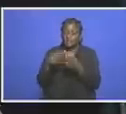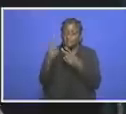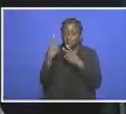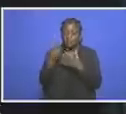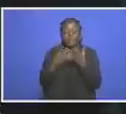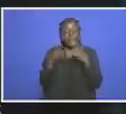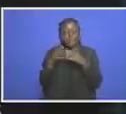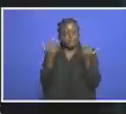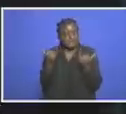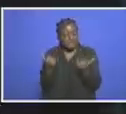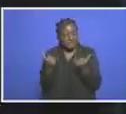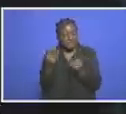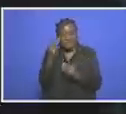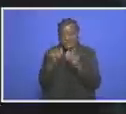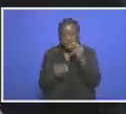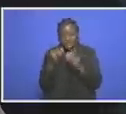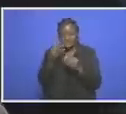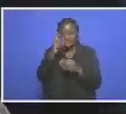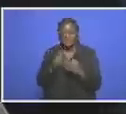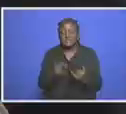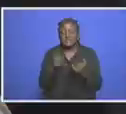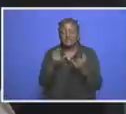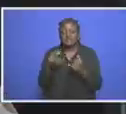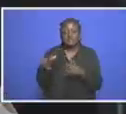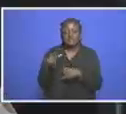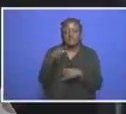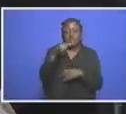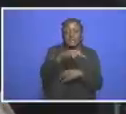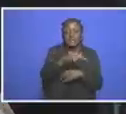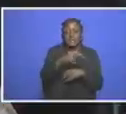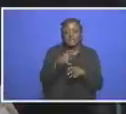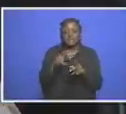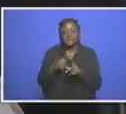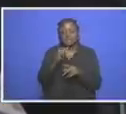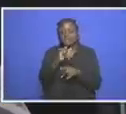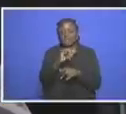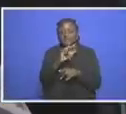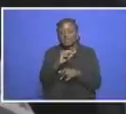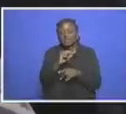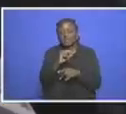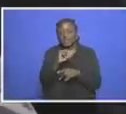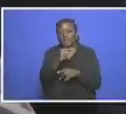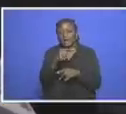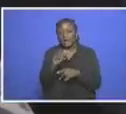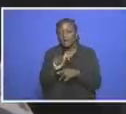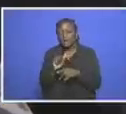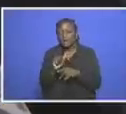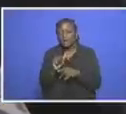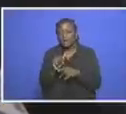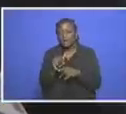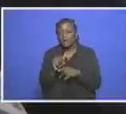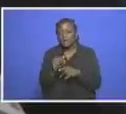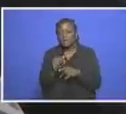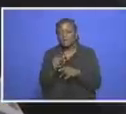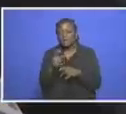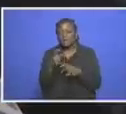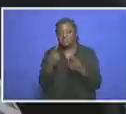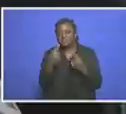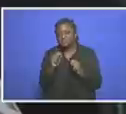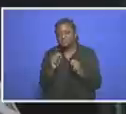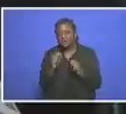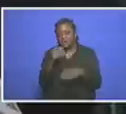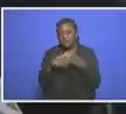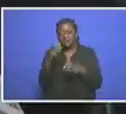a magistrate has to now fly down to Inagua, try each individual, find them guilty or not guilty, and